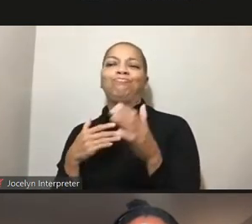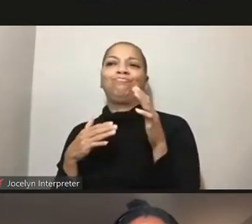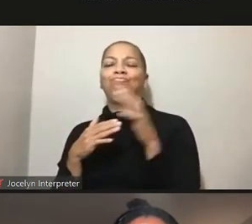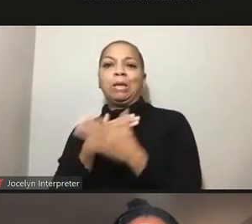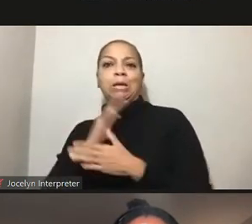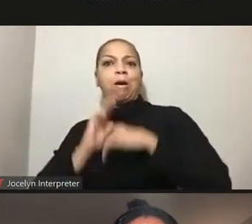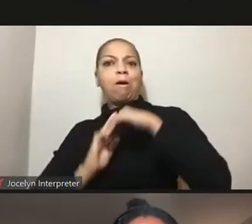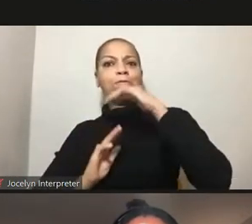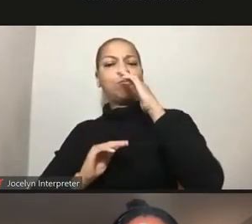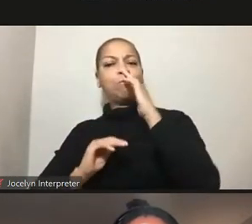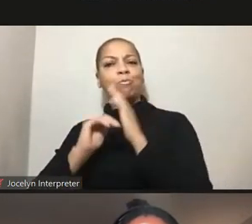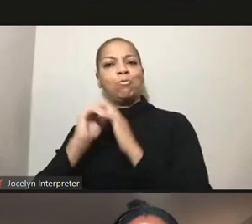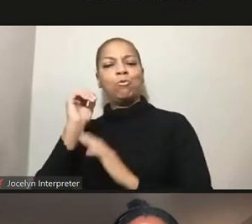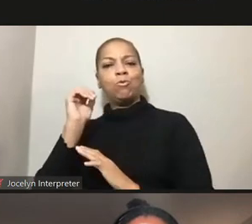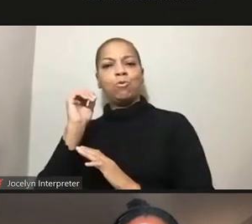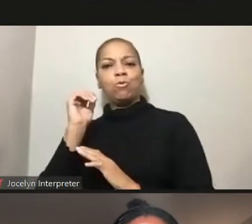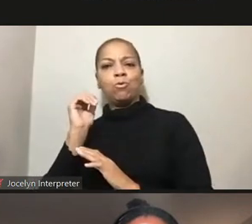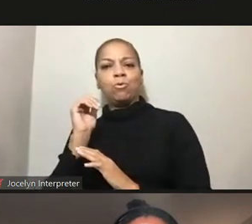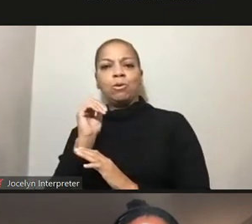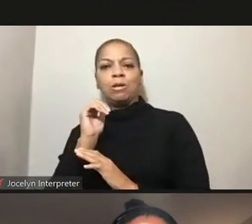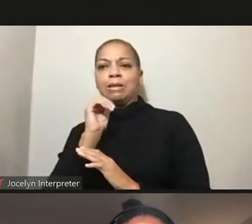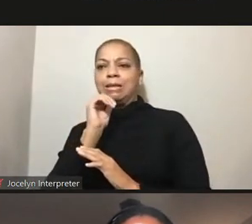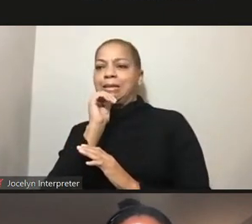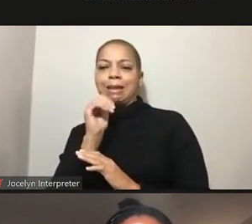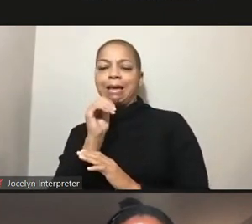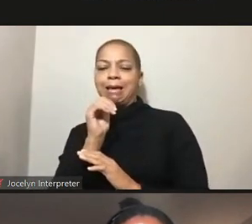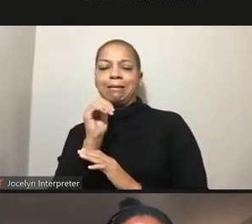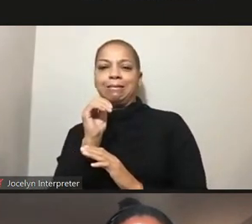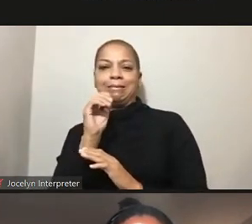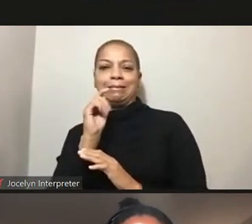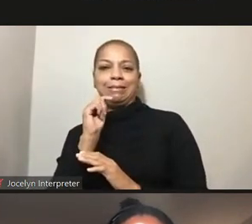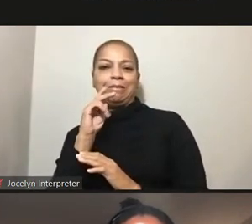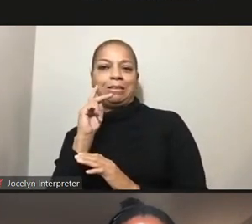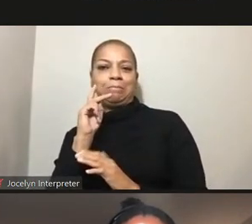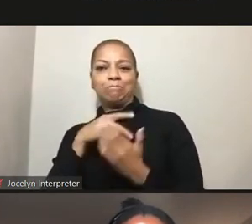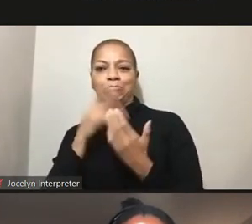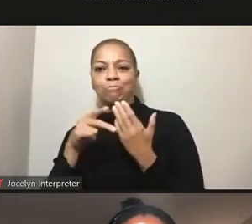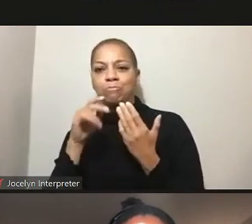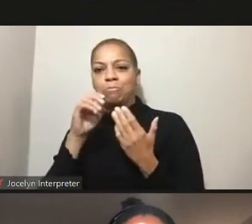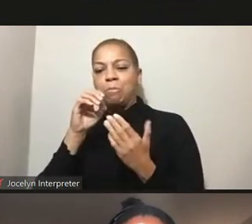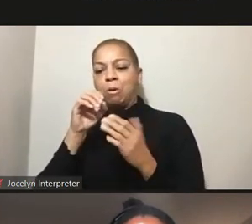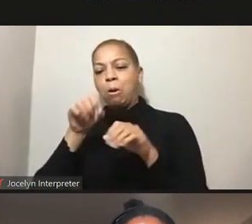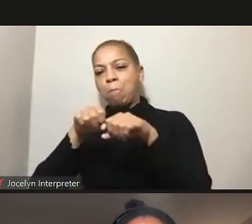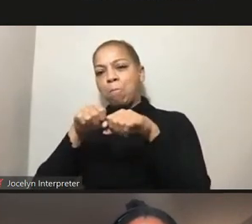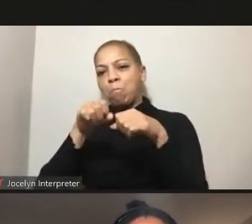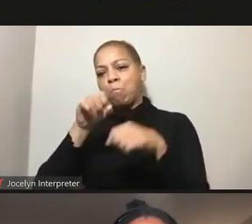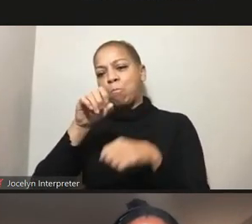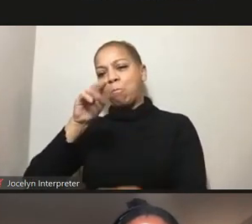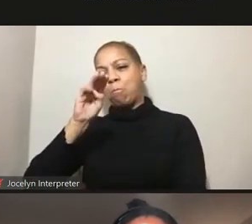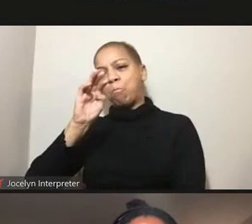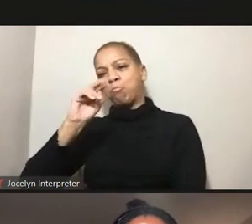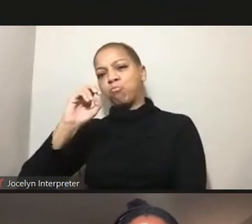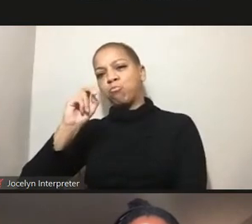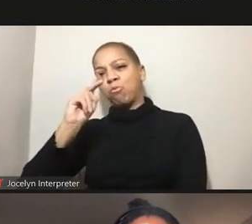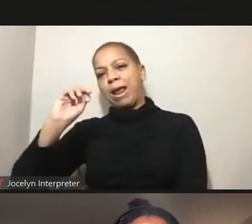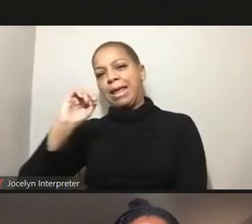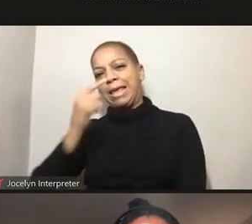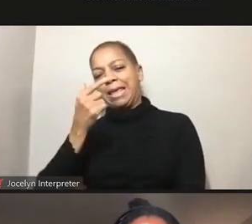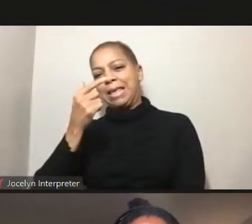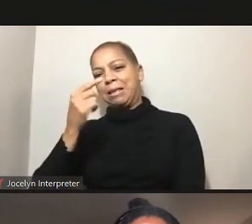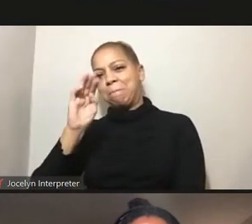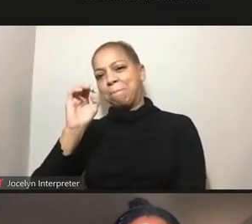It's not an episode of Breaking Bad, right? It is delivered at a place that is